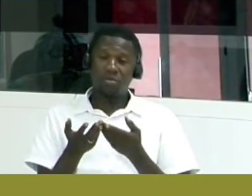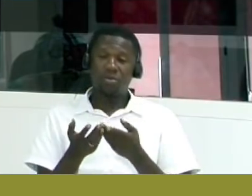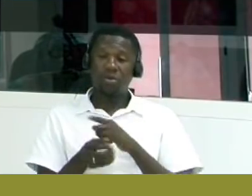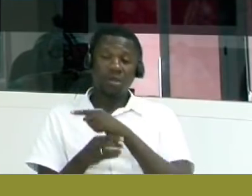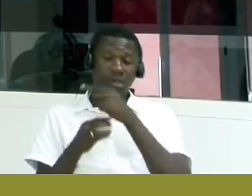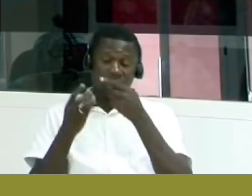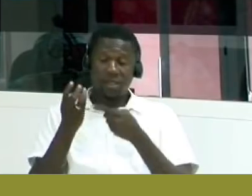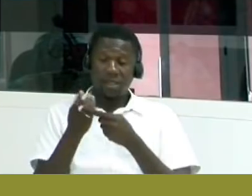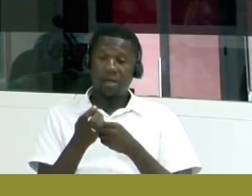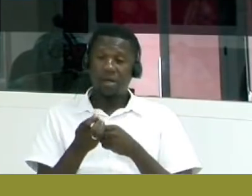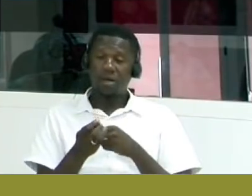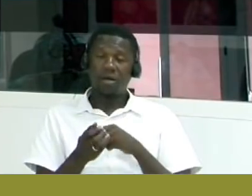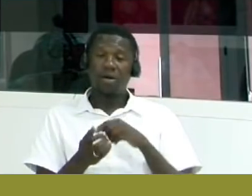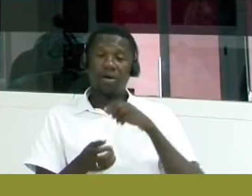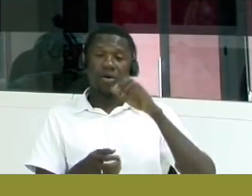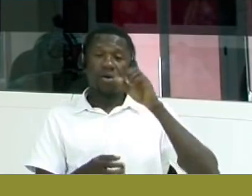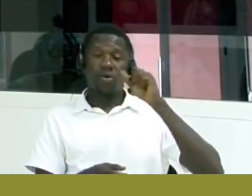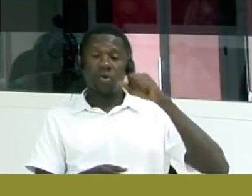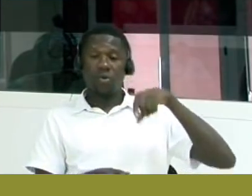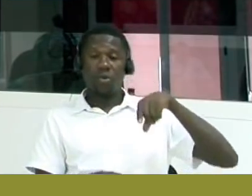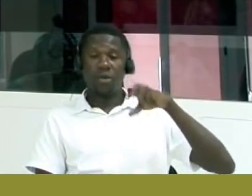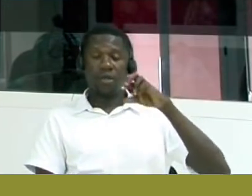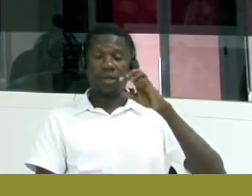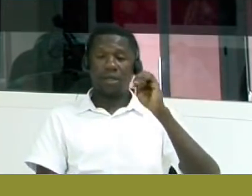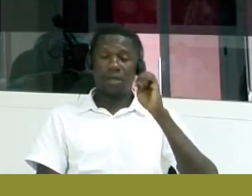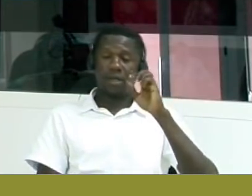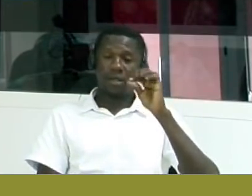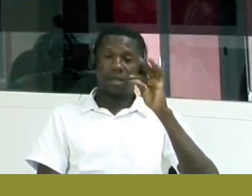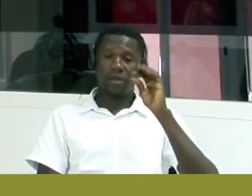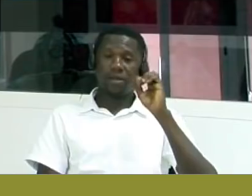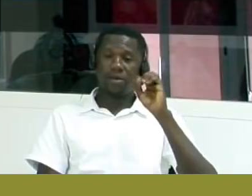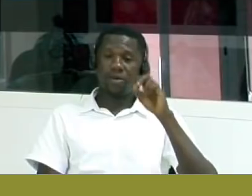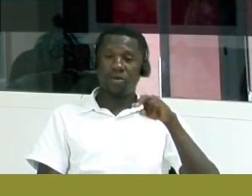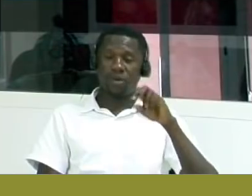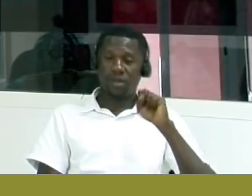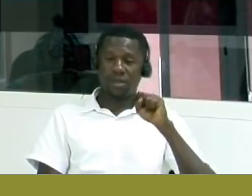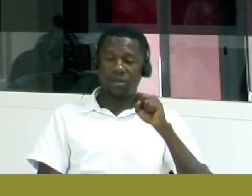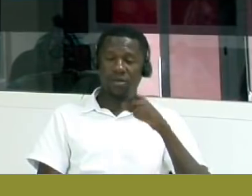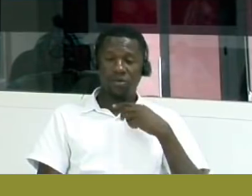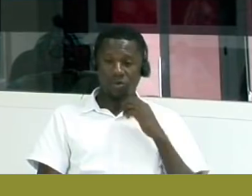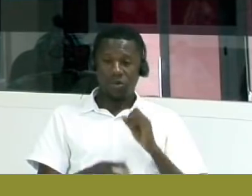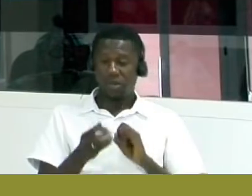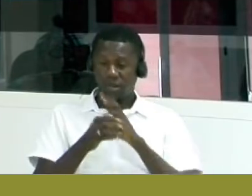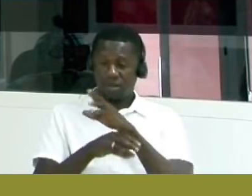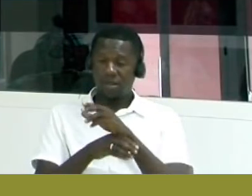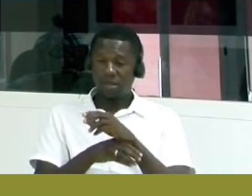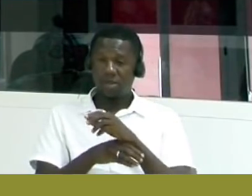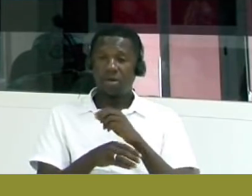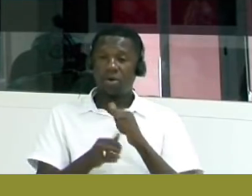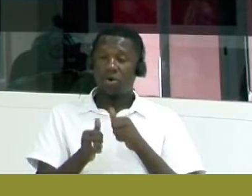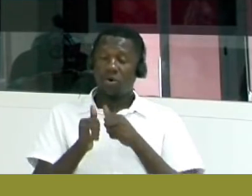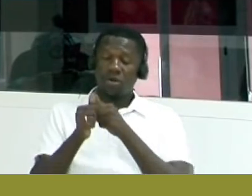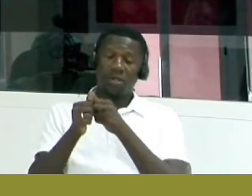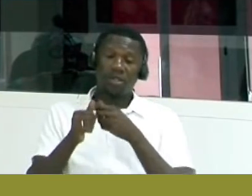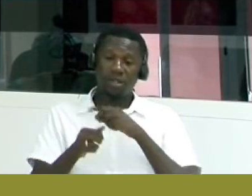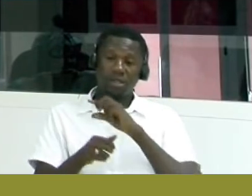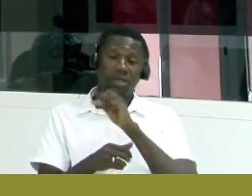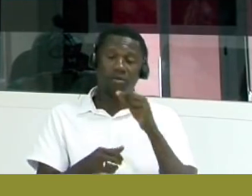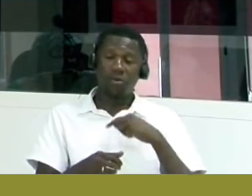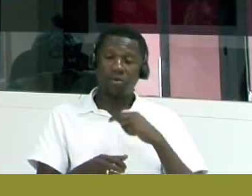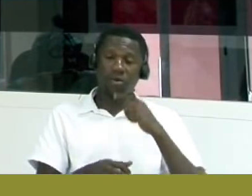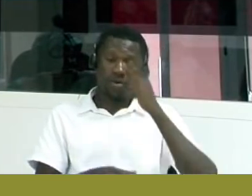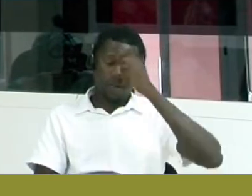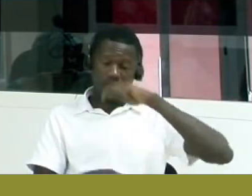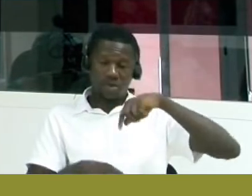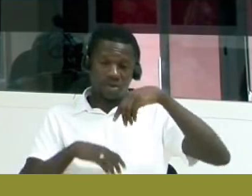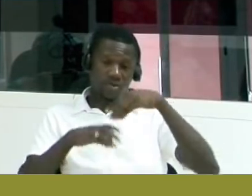Yeah. And you issuing operational orders in the name of the police force. This is